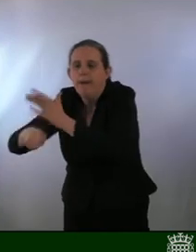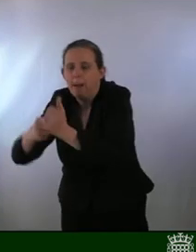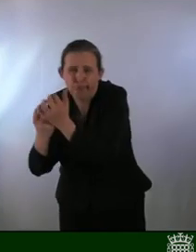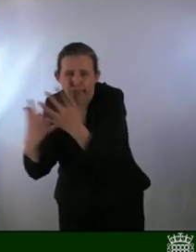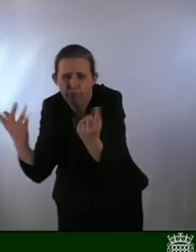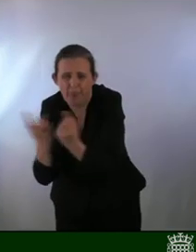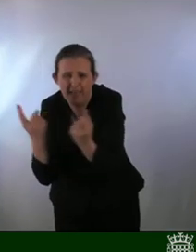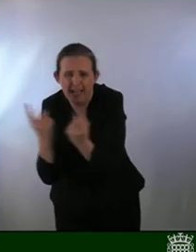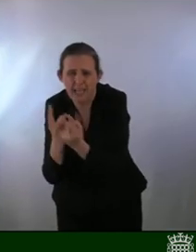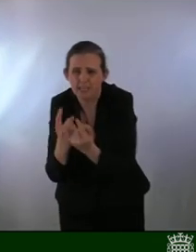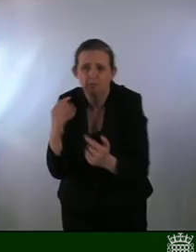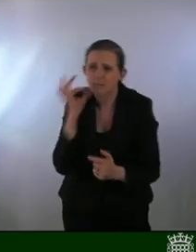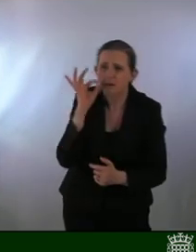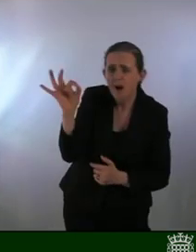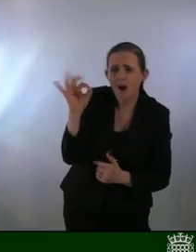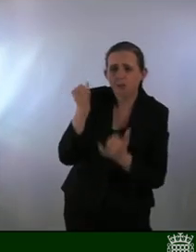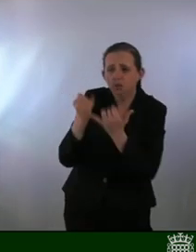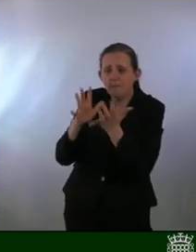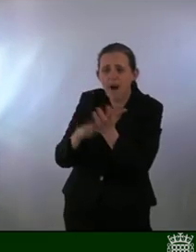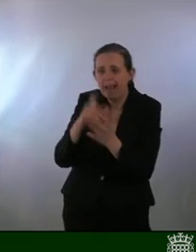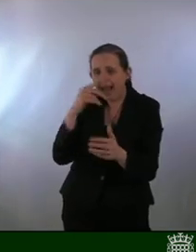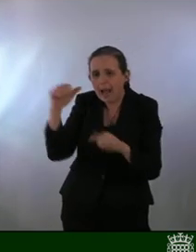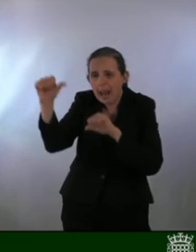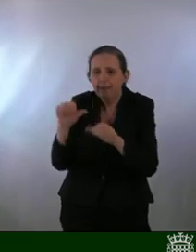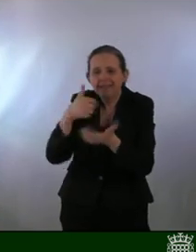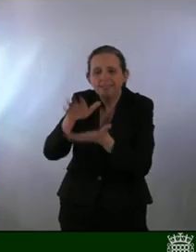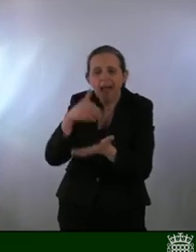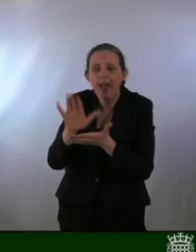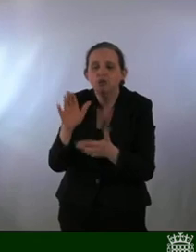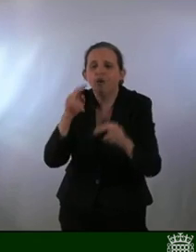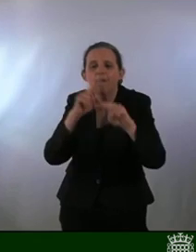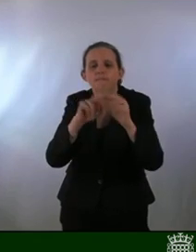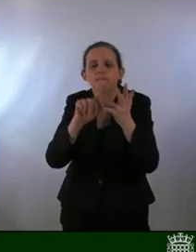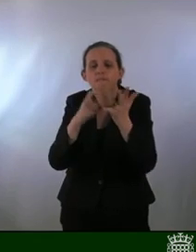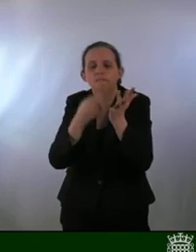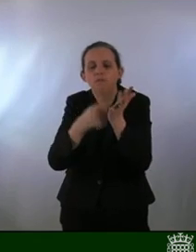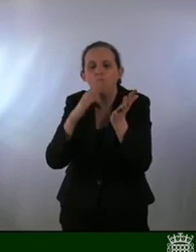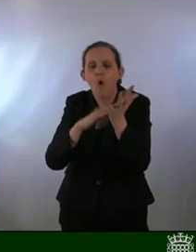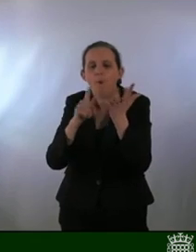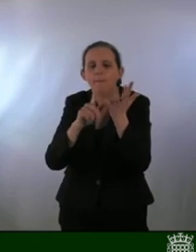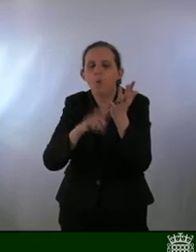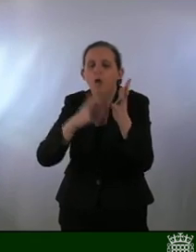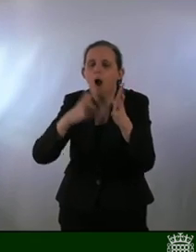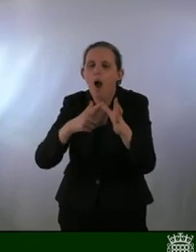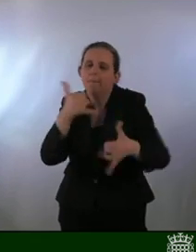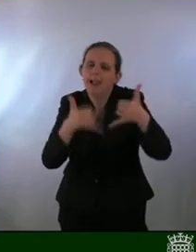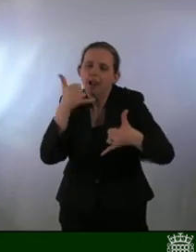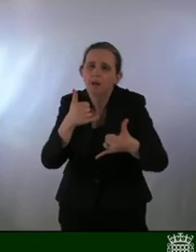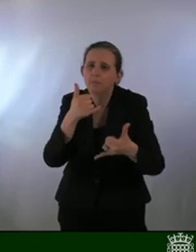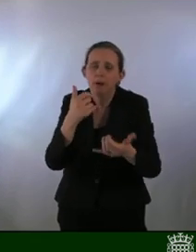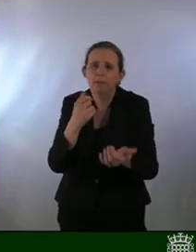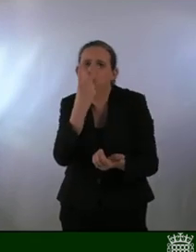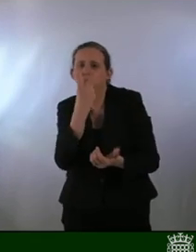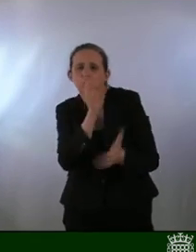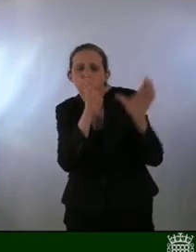that they will limit sales to perhaps 2 per family to prevent that? And in the event that breastfeeding support groups are not able to meet, will he direct people to the